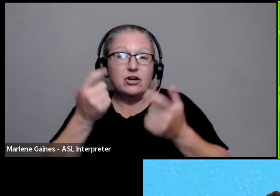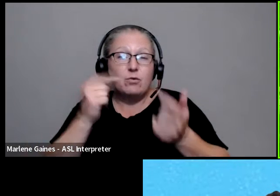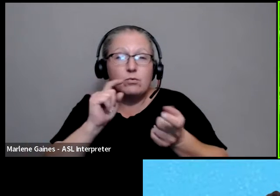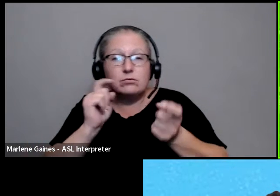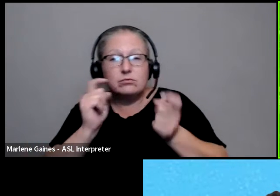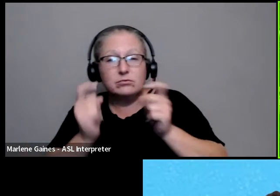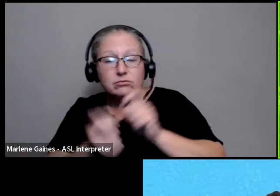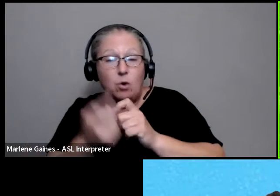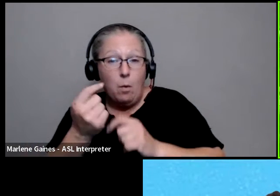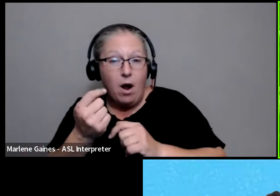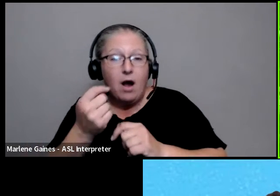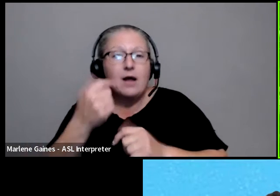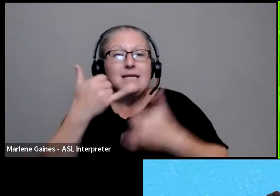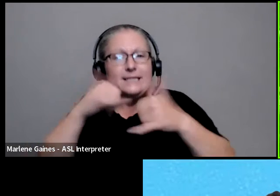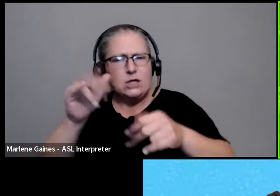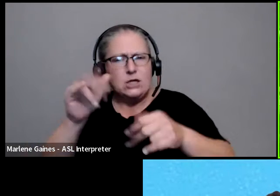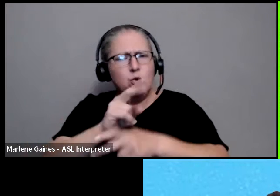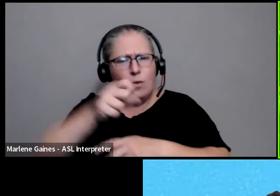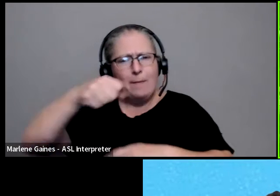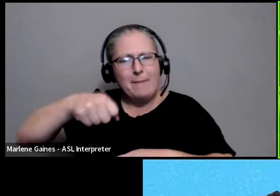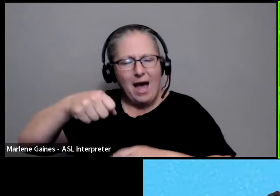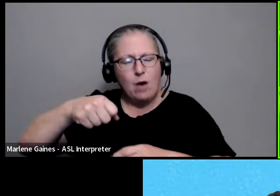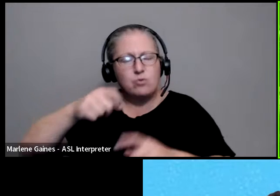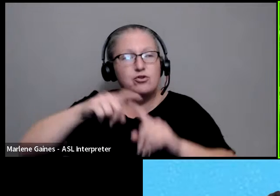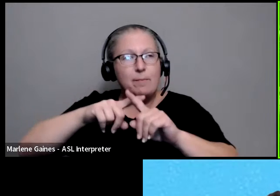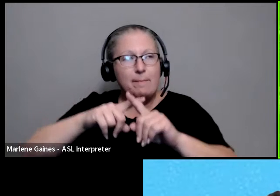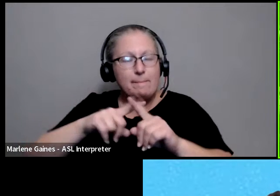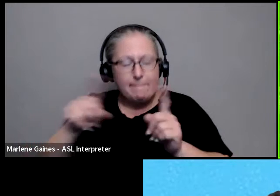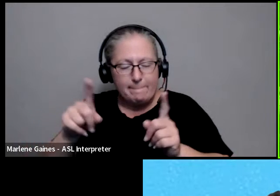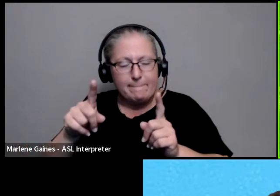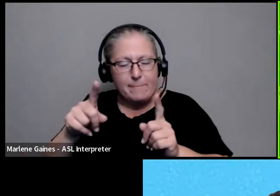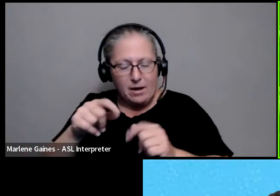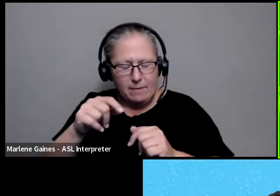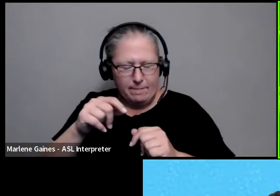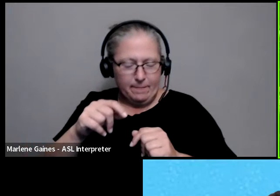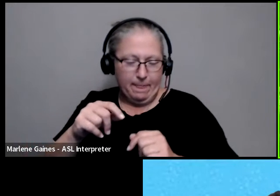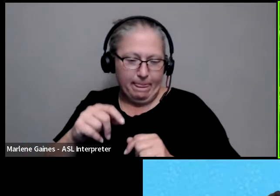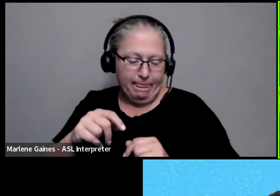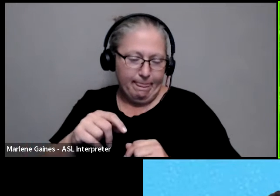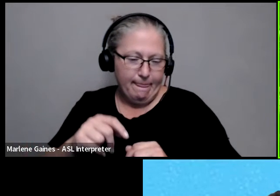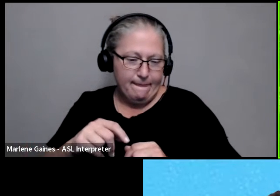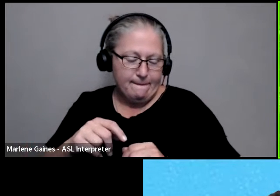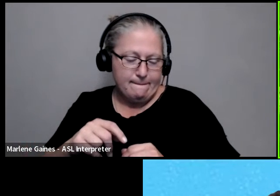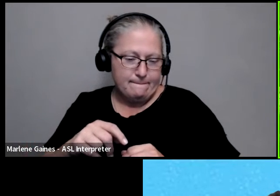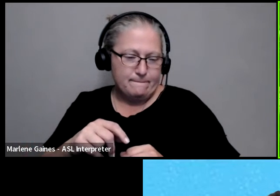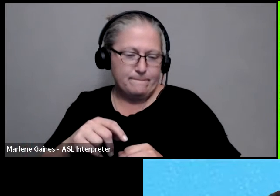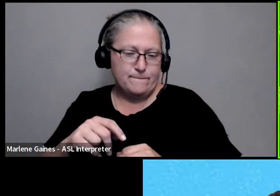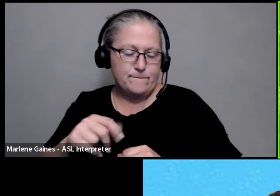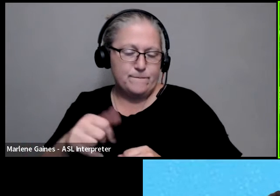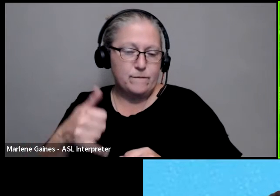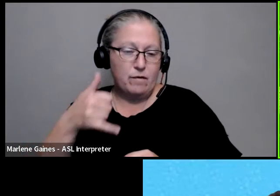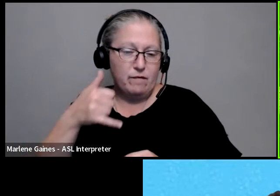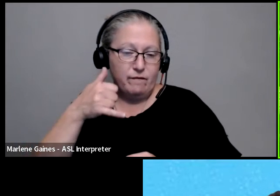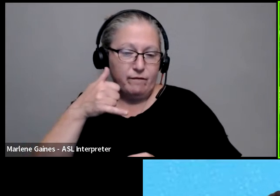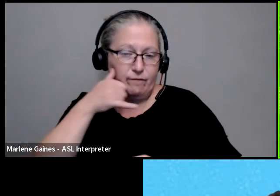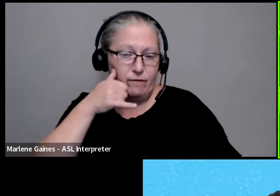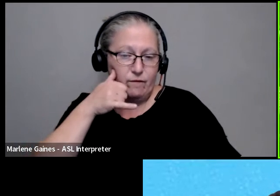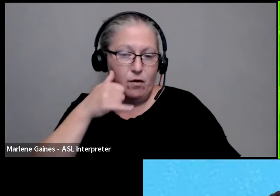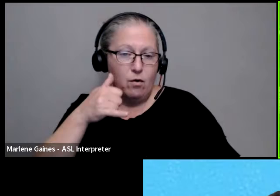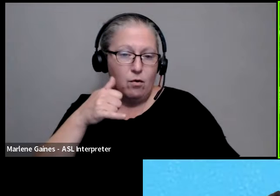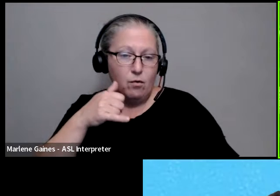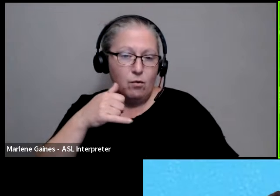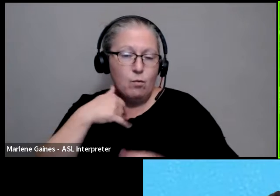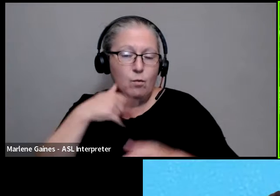bit is we still use the pouches, but we don't make, as long as the phone's not out, we'll let